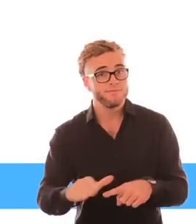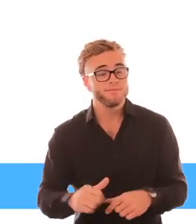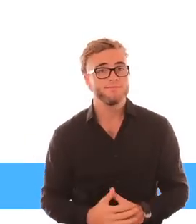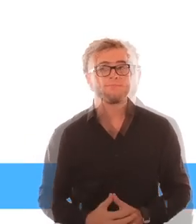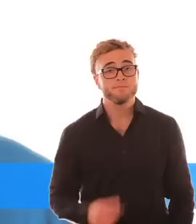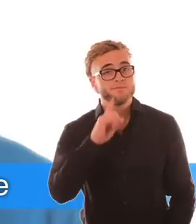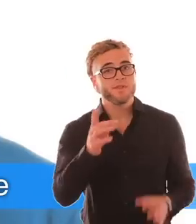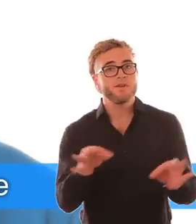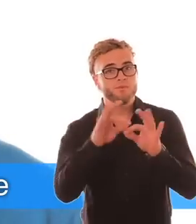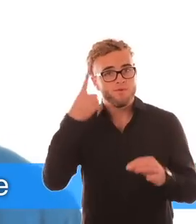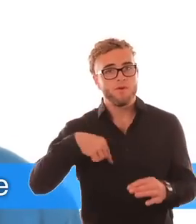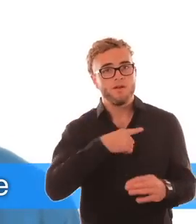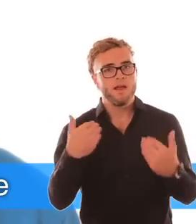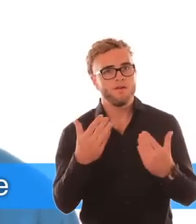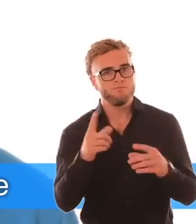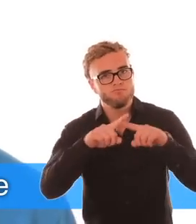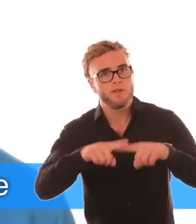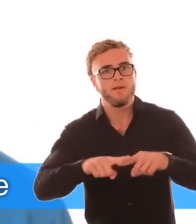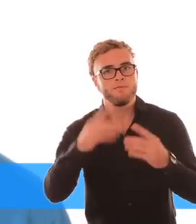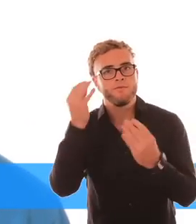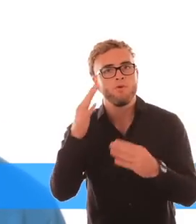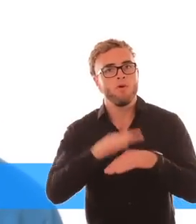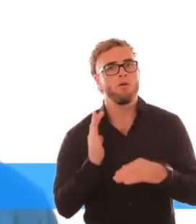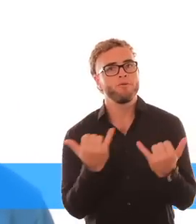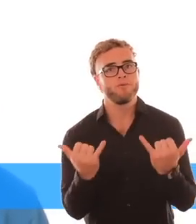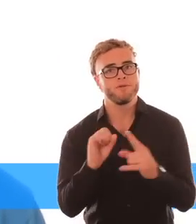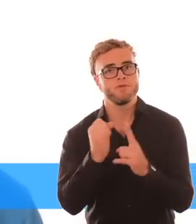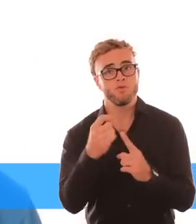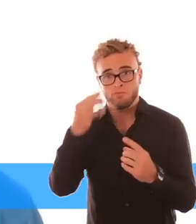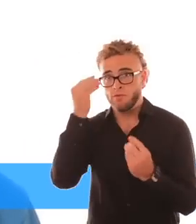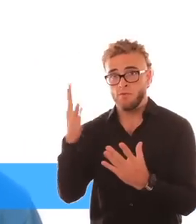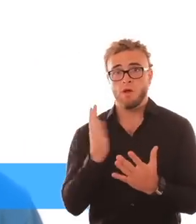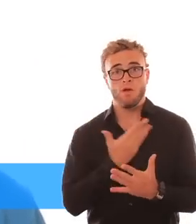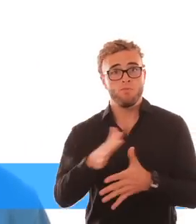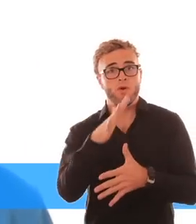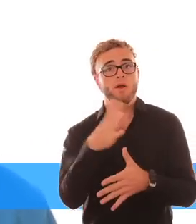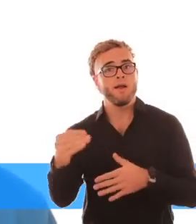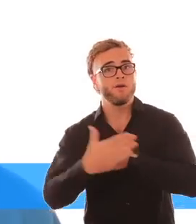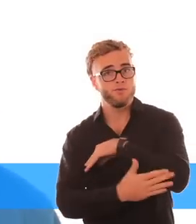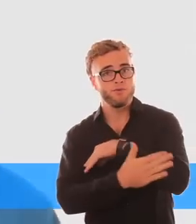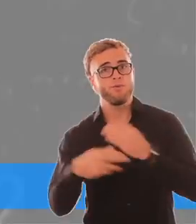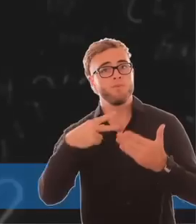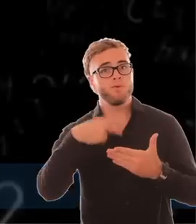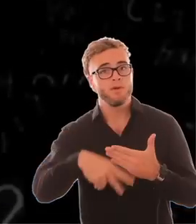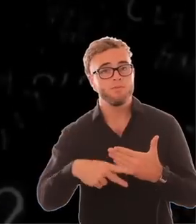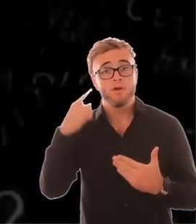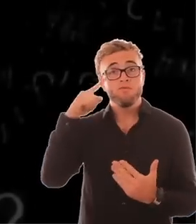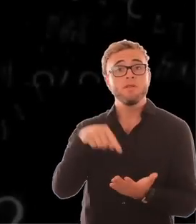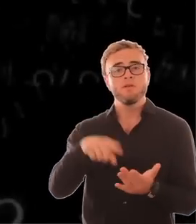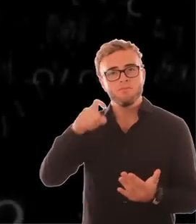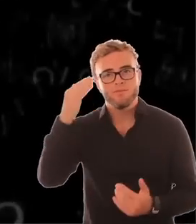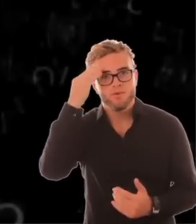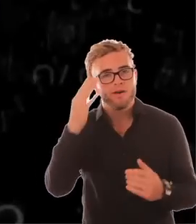and practices. It is important for us to have reliable data on the current situation to inform our priorities and country programs.